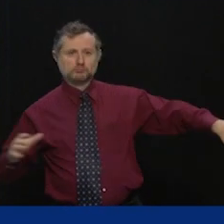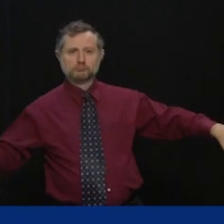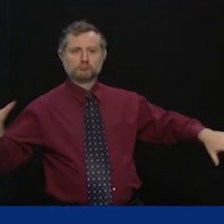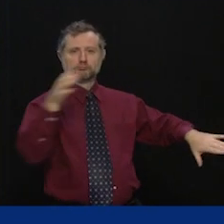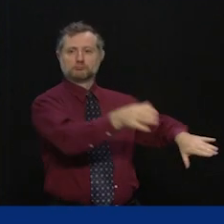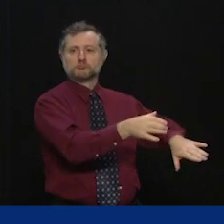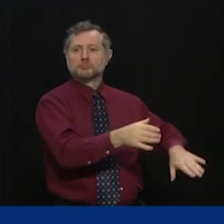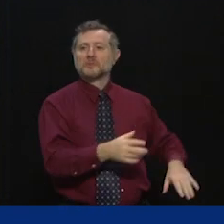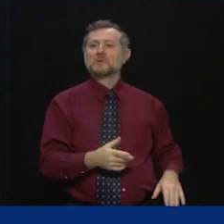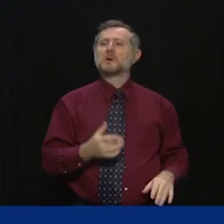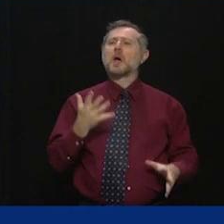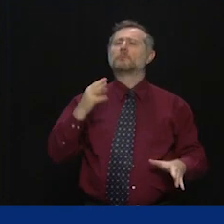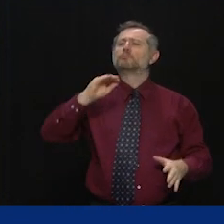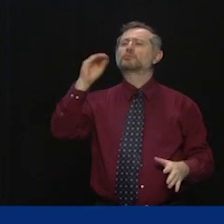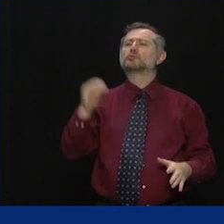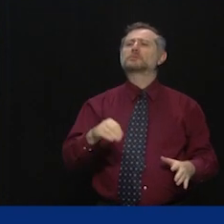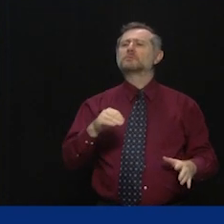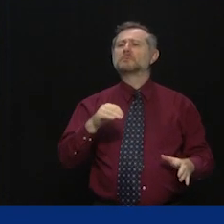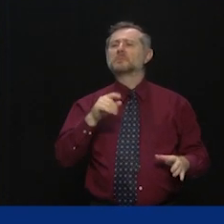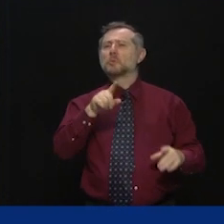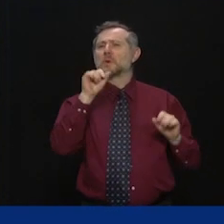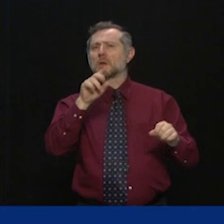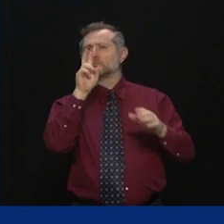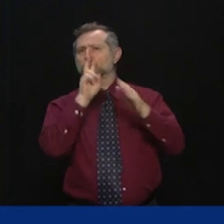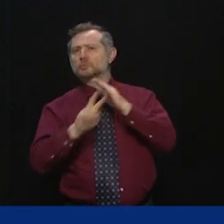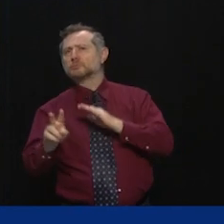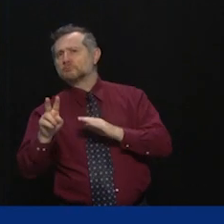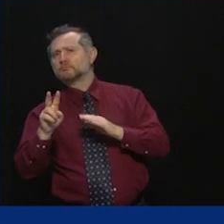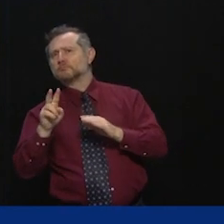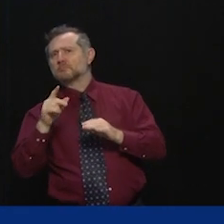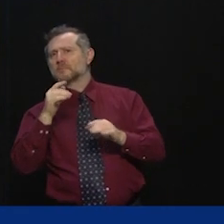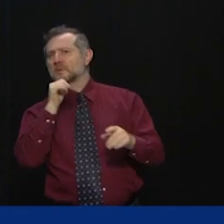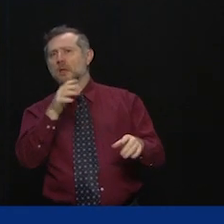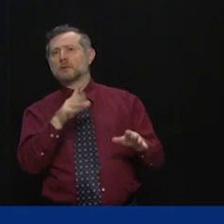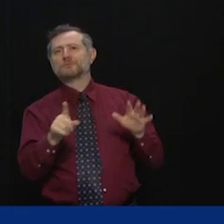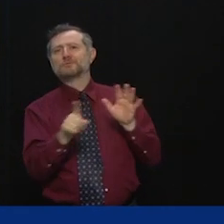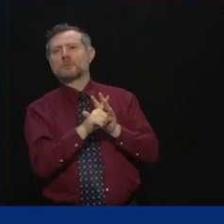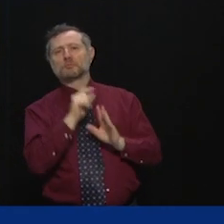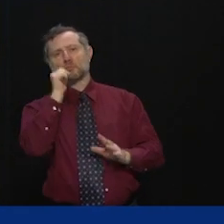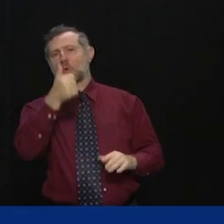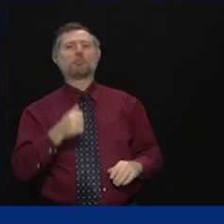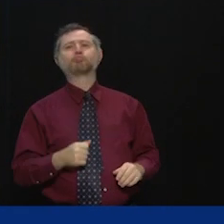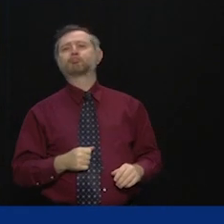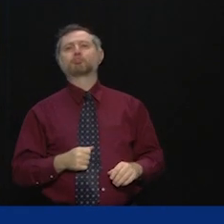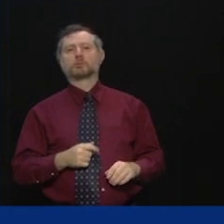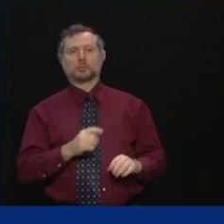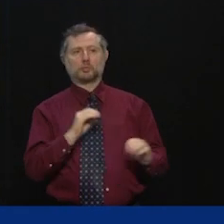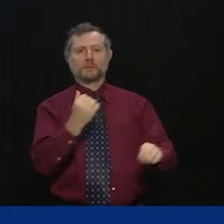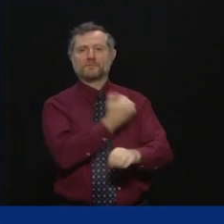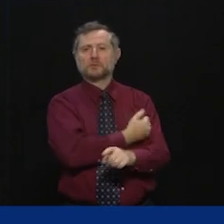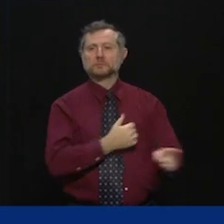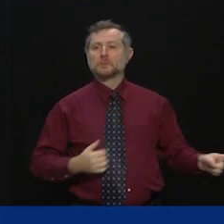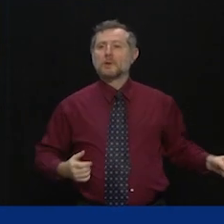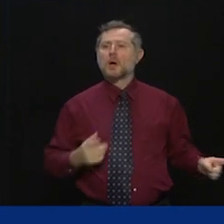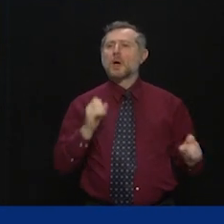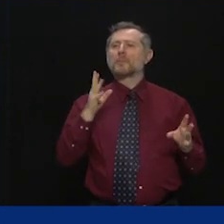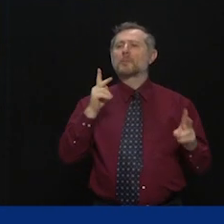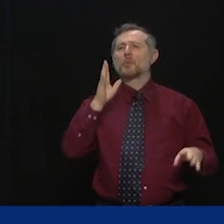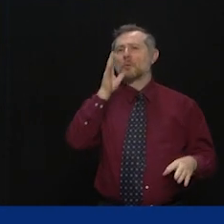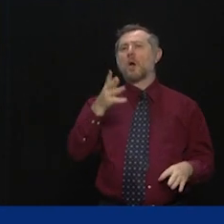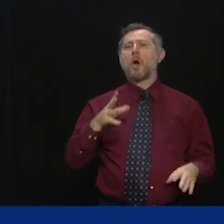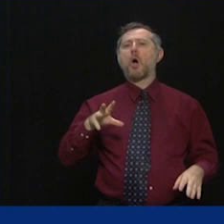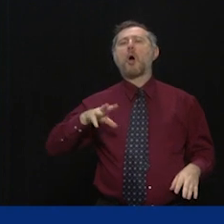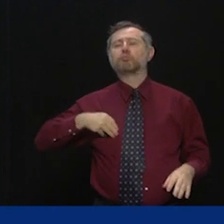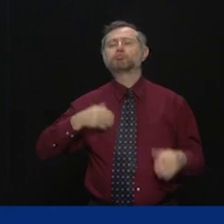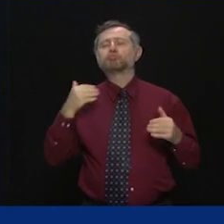What percentage can you reasonably expect to entice to get shot? And thirdly, you're not the only